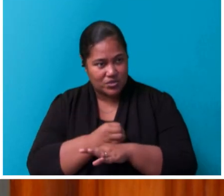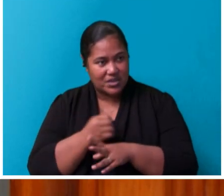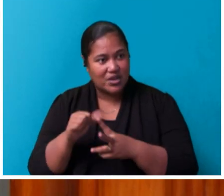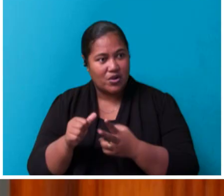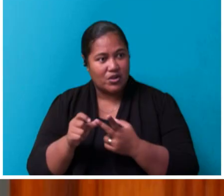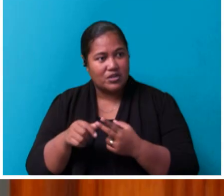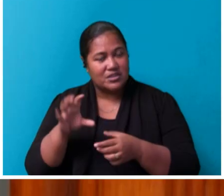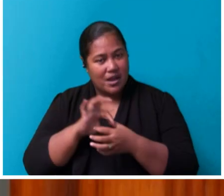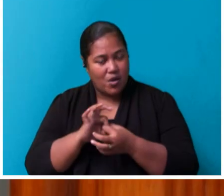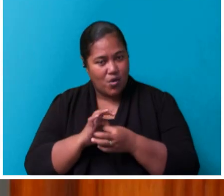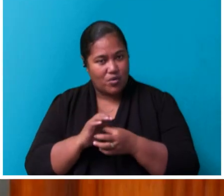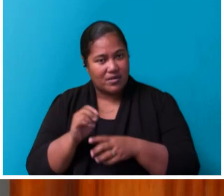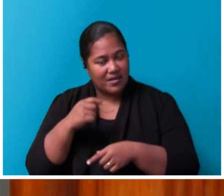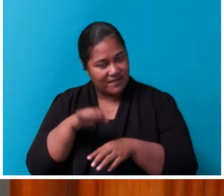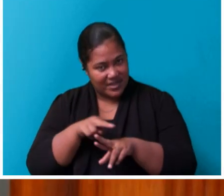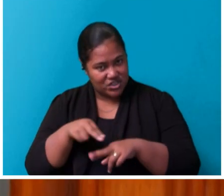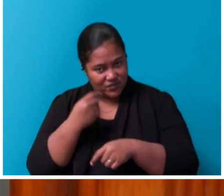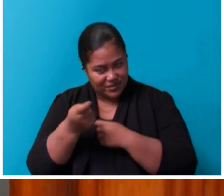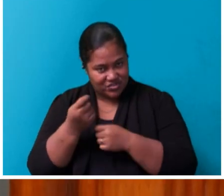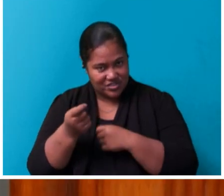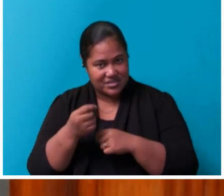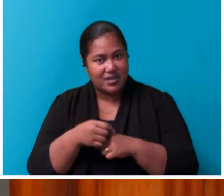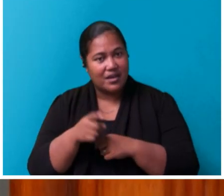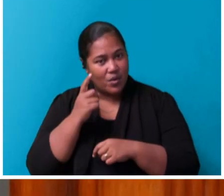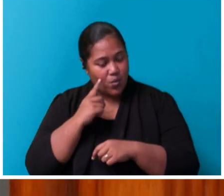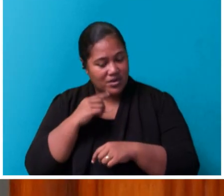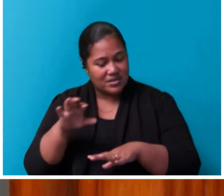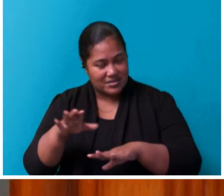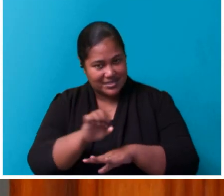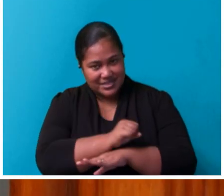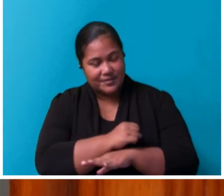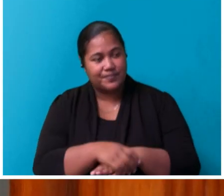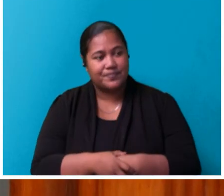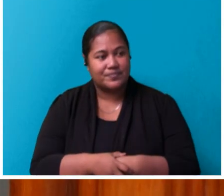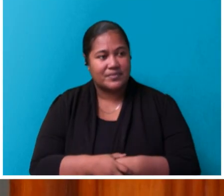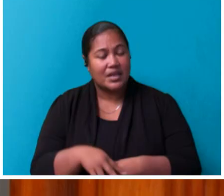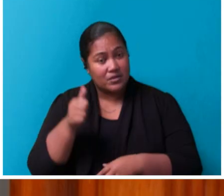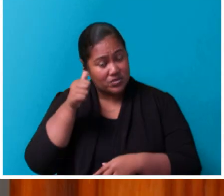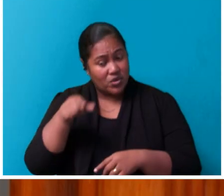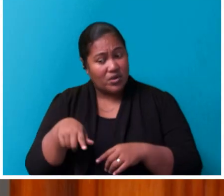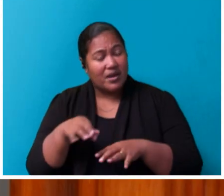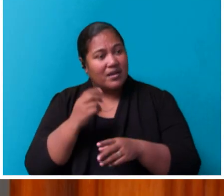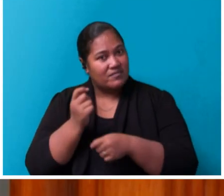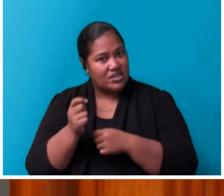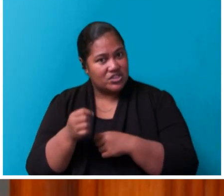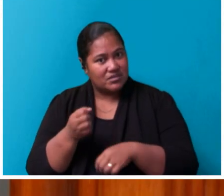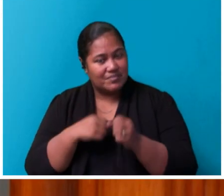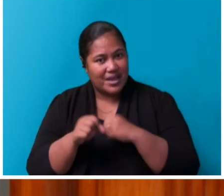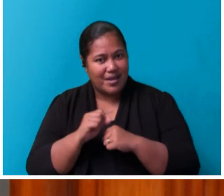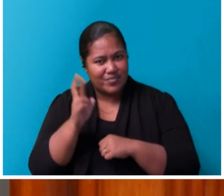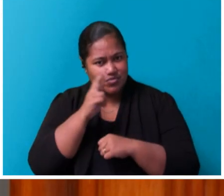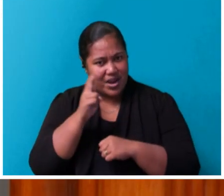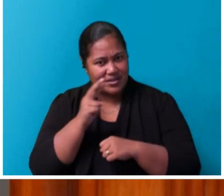Fiji fisheries waters. As we all know, IUU fishing poses a significant threat to our marine